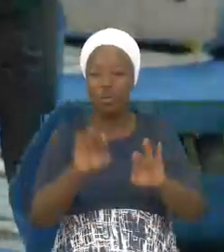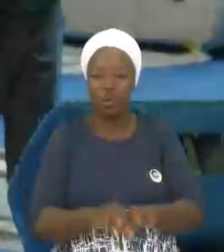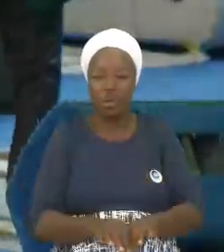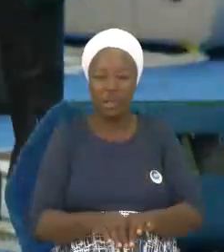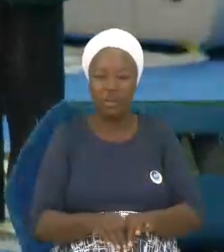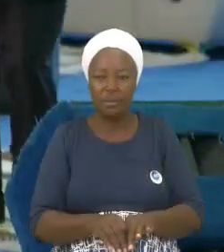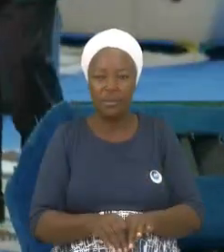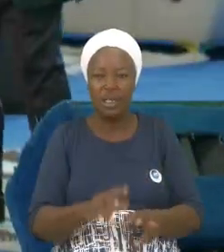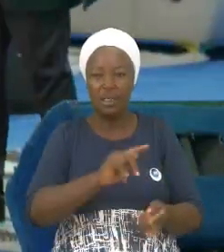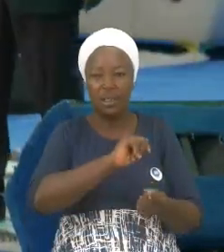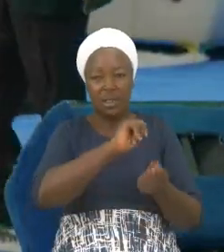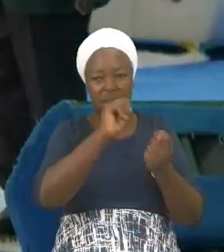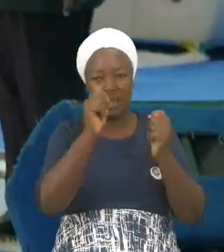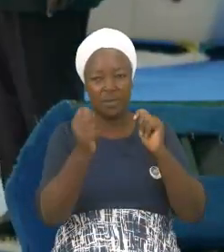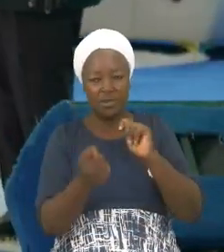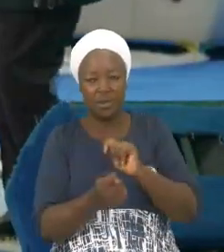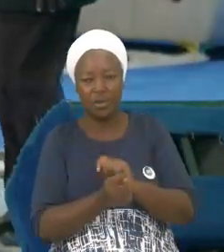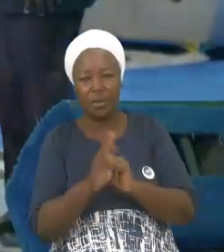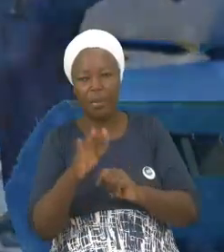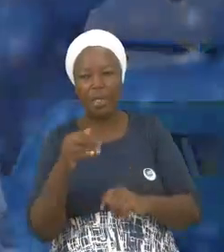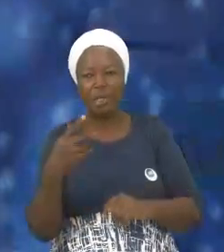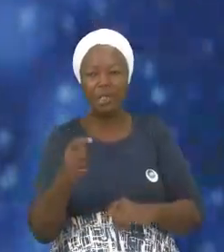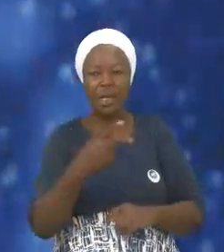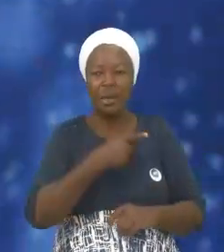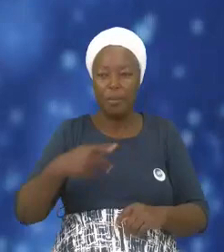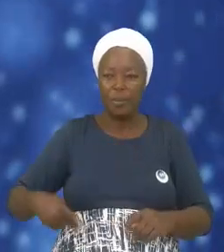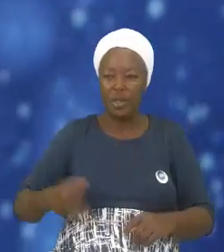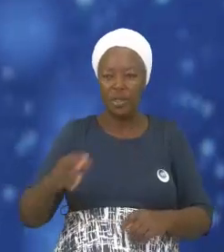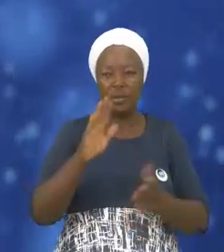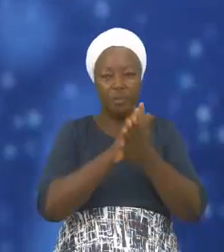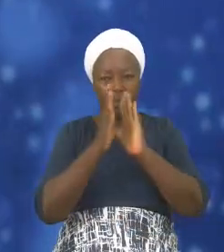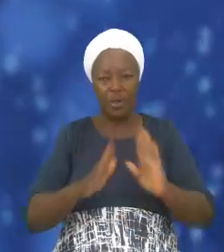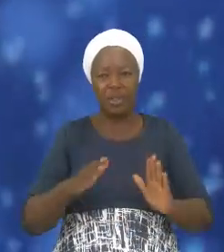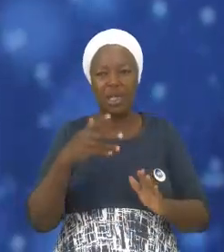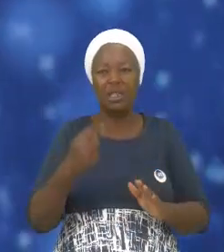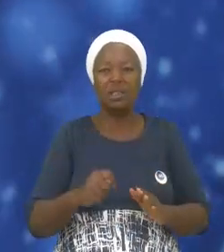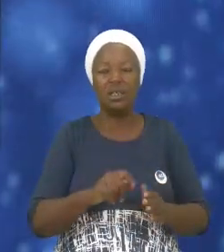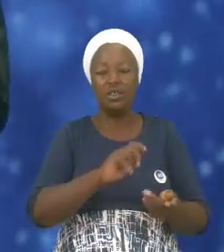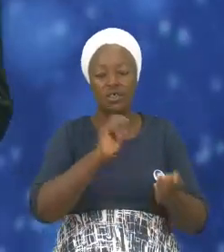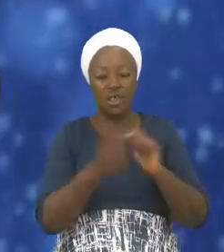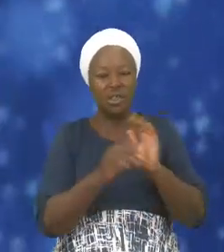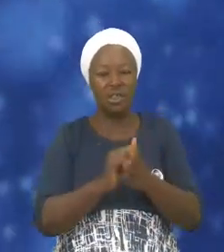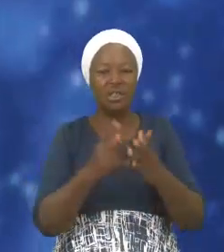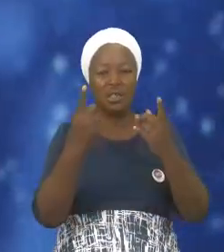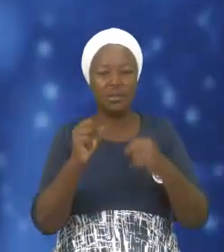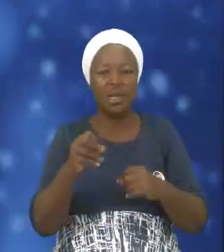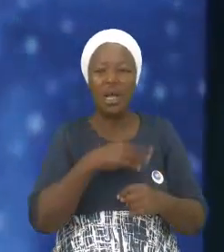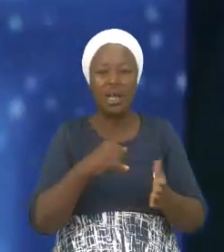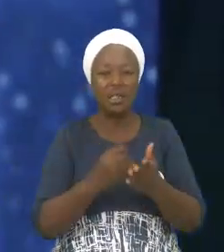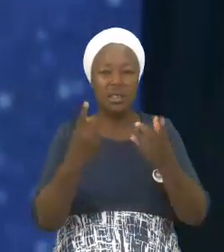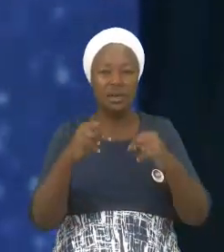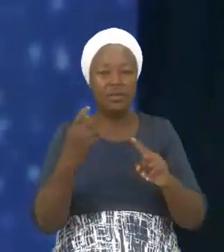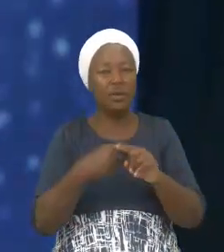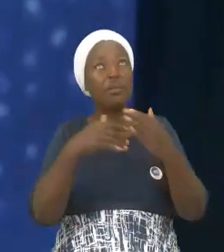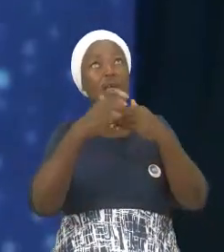Peace. The transformation, the change that comes, and it comes from heaven, and